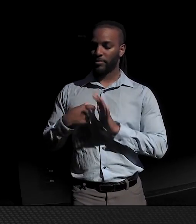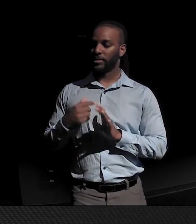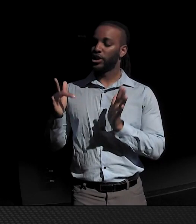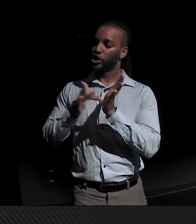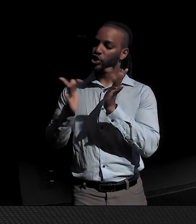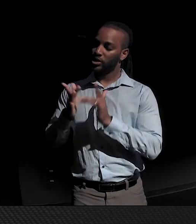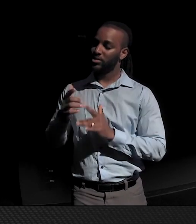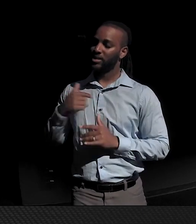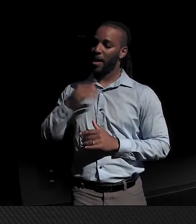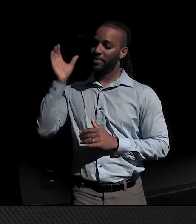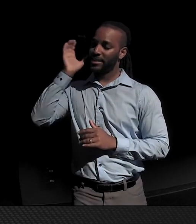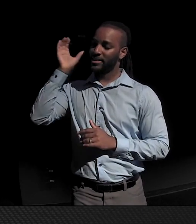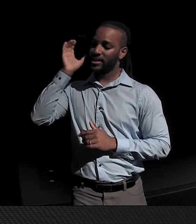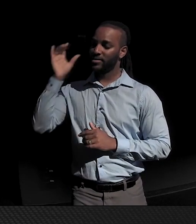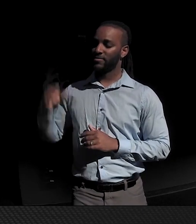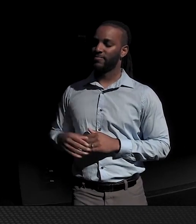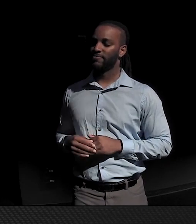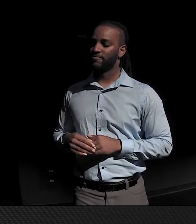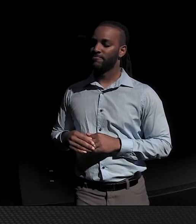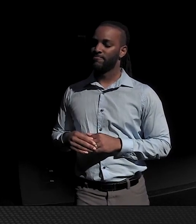Jesus, I'm listening.